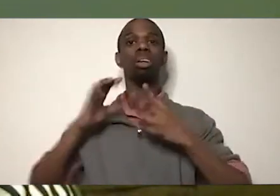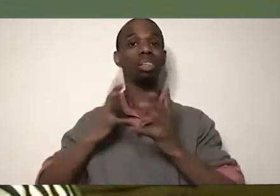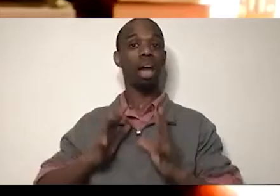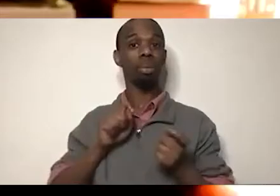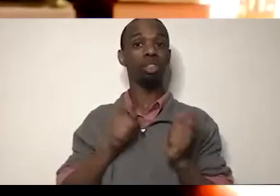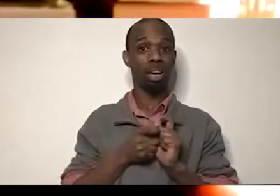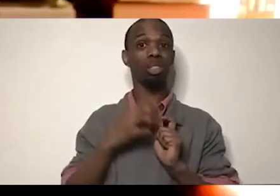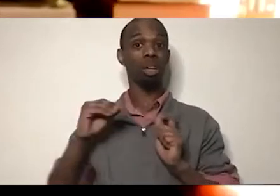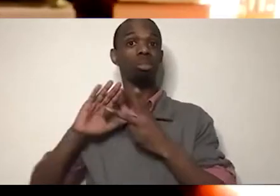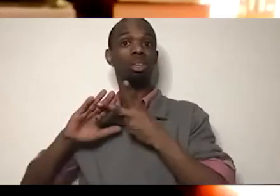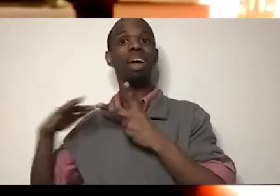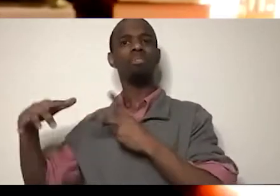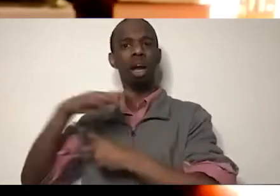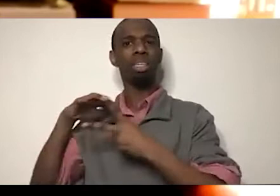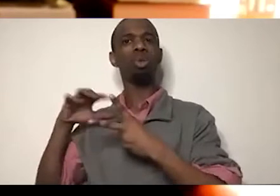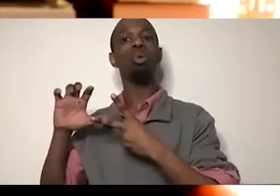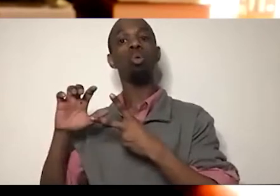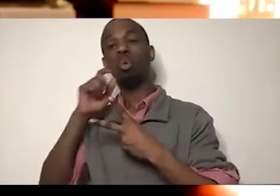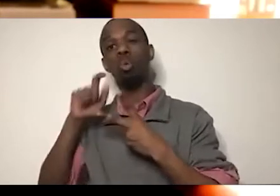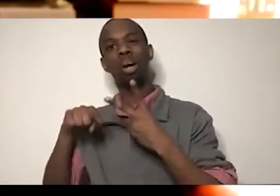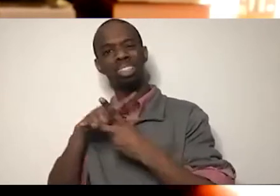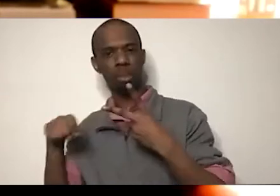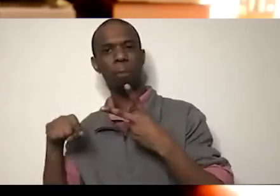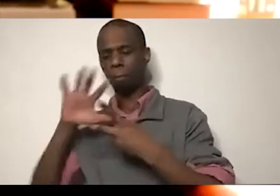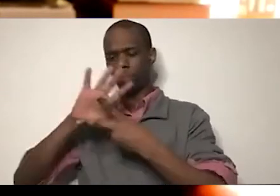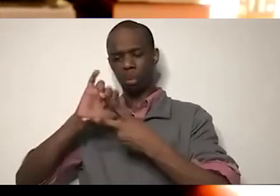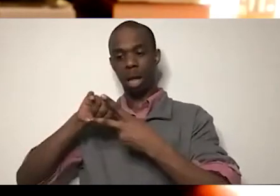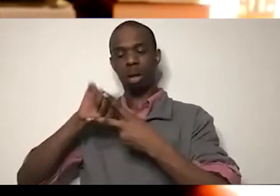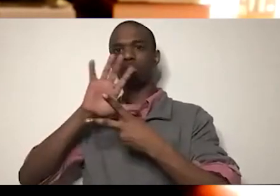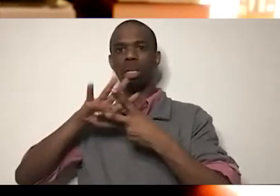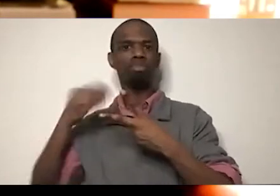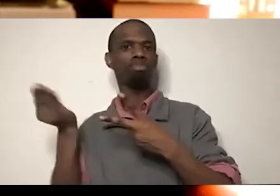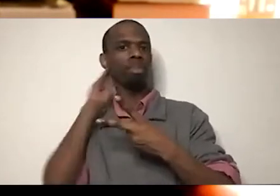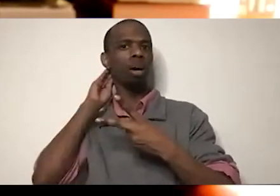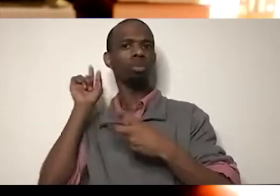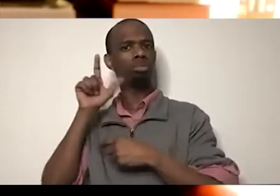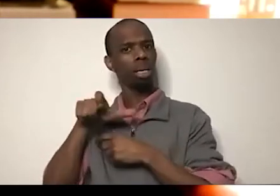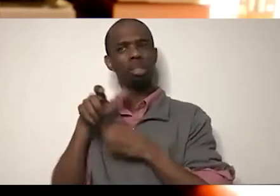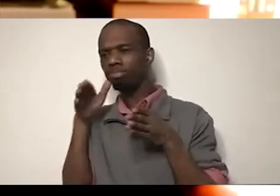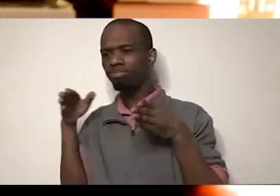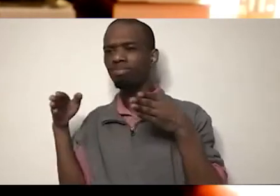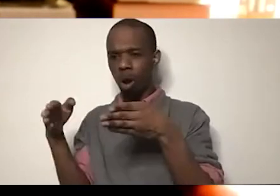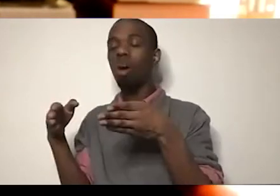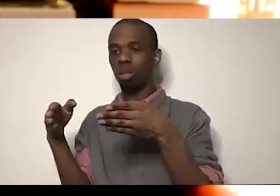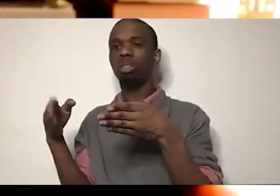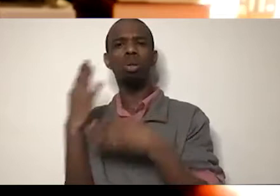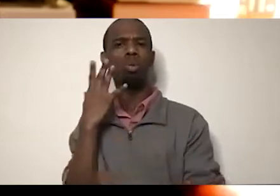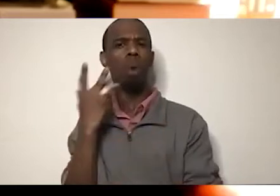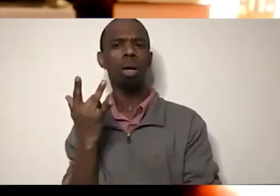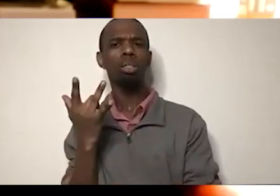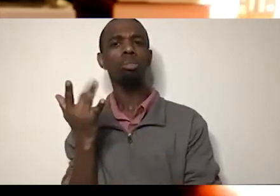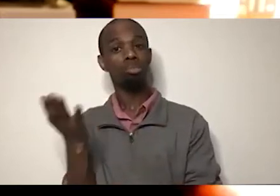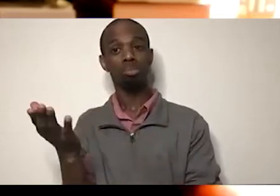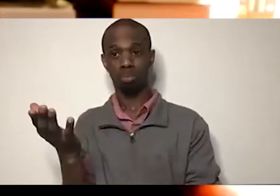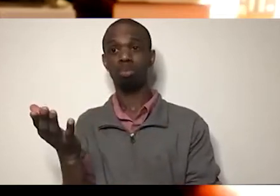Well, I'll just start by saying that, there's really a complex legacy of racism in this country, whether it's in